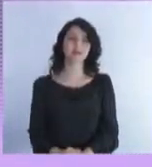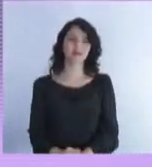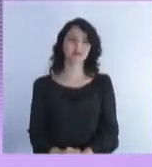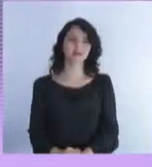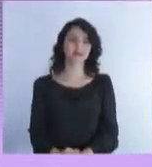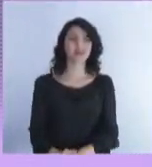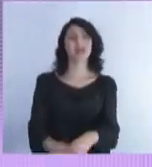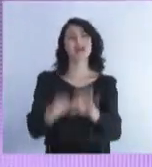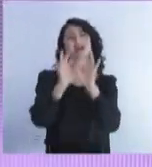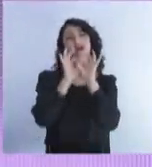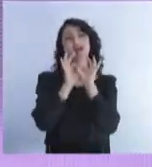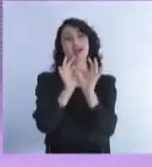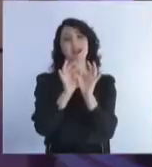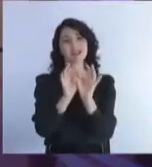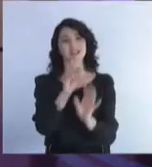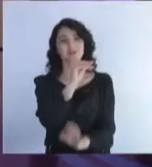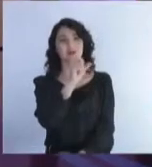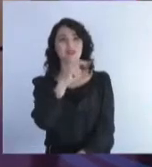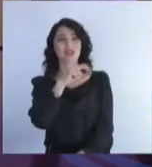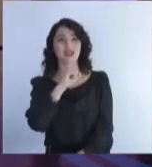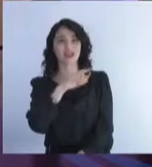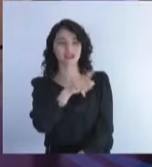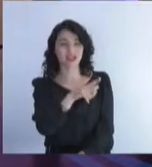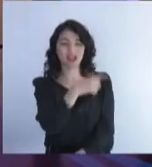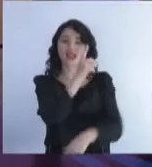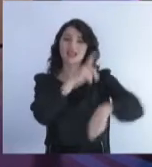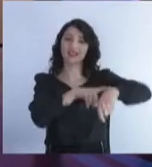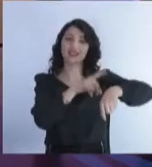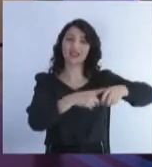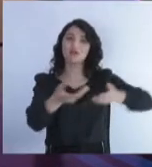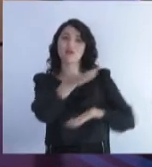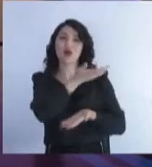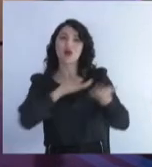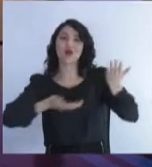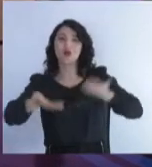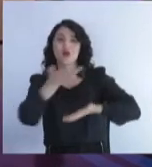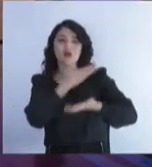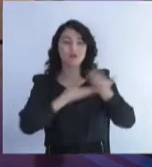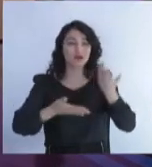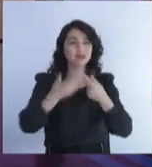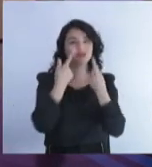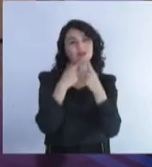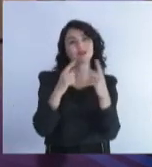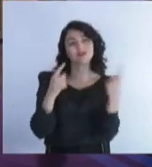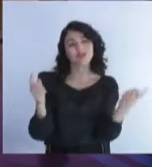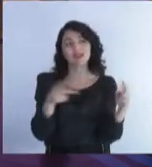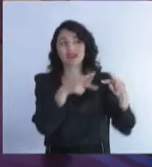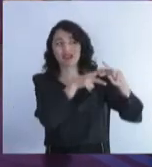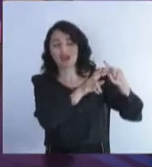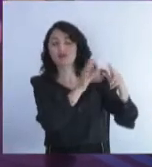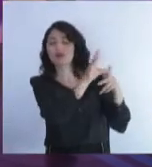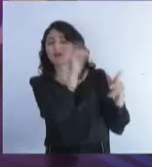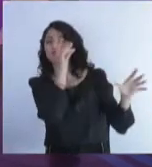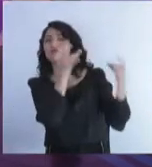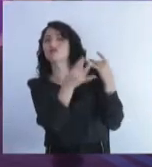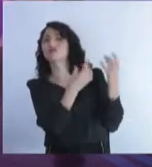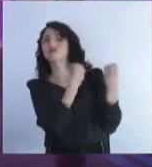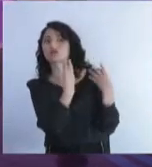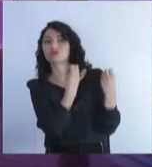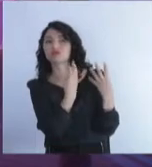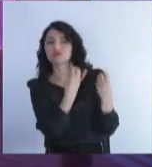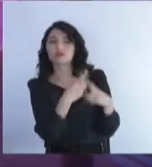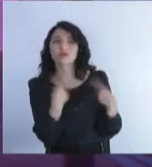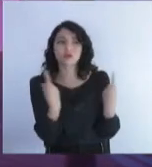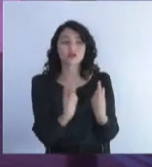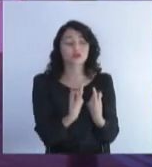Agradecemos a Daniel Goleman por el tiempo que ha compartido con nosotros y las valiosas herramientas que nos deja para lograr tal vez